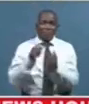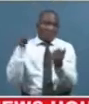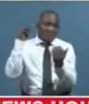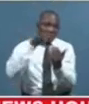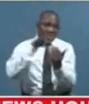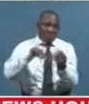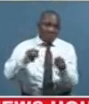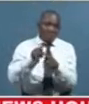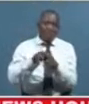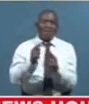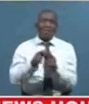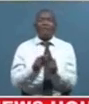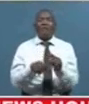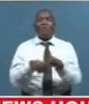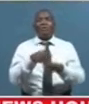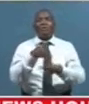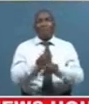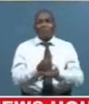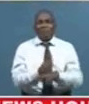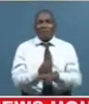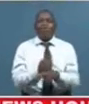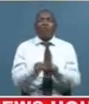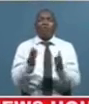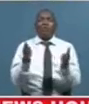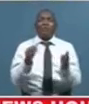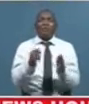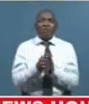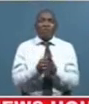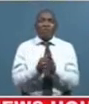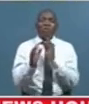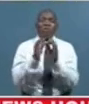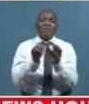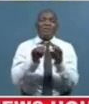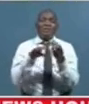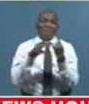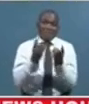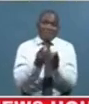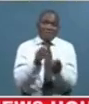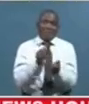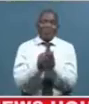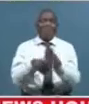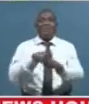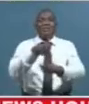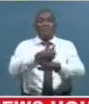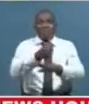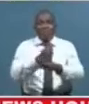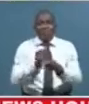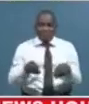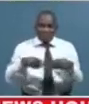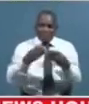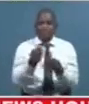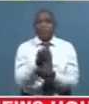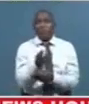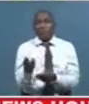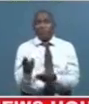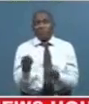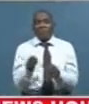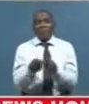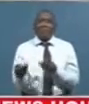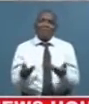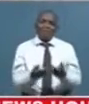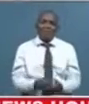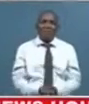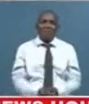also inaugurating a scholarly communications unit, which is being established to offer resources and services